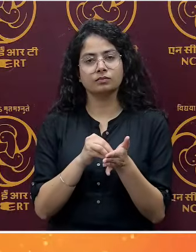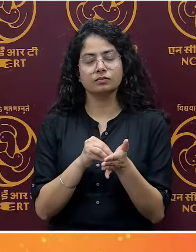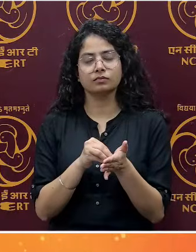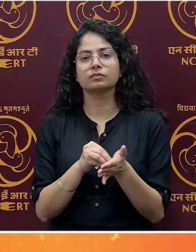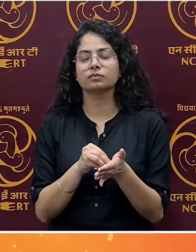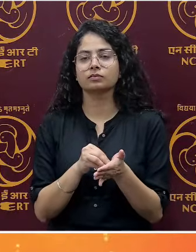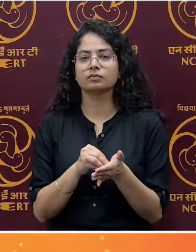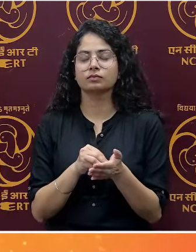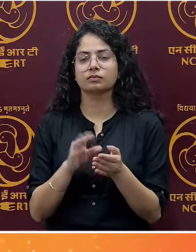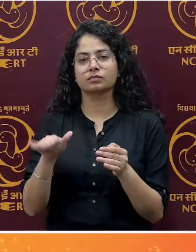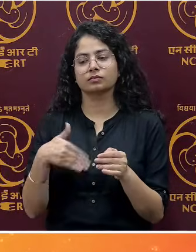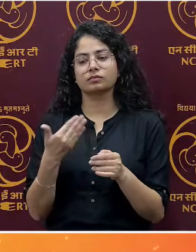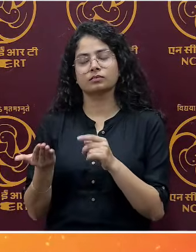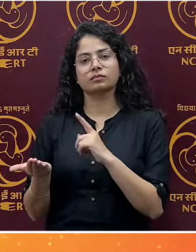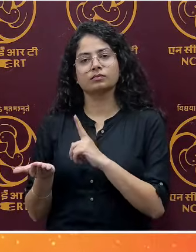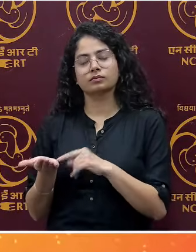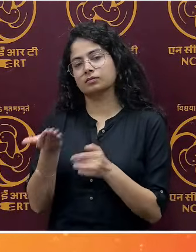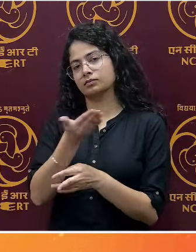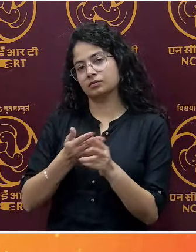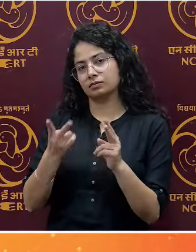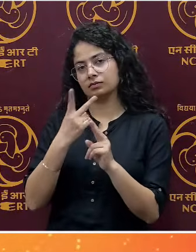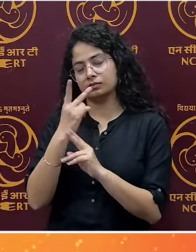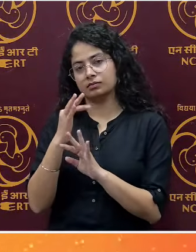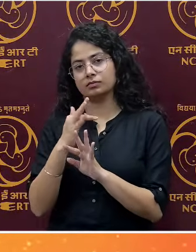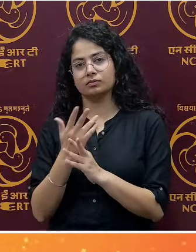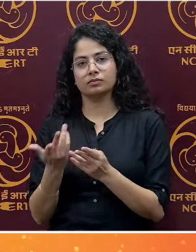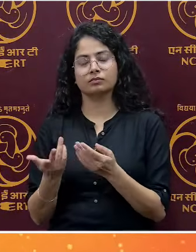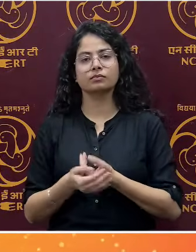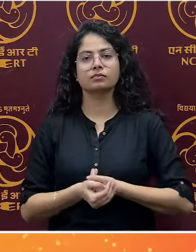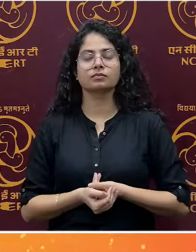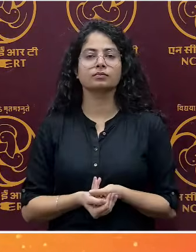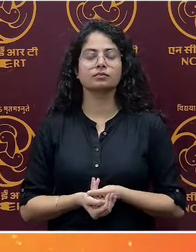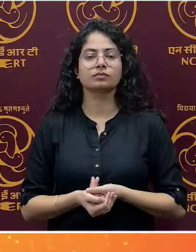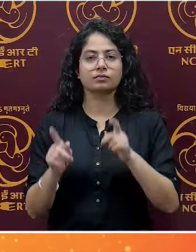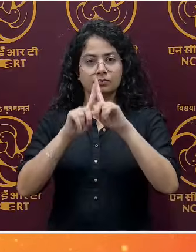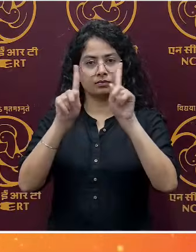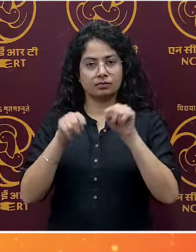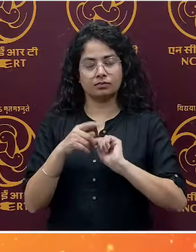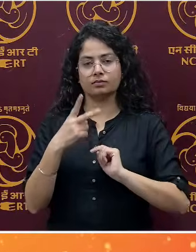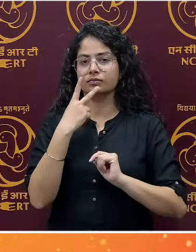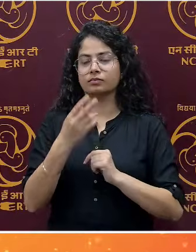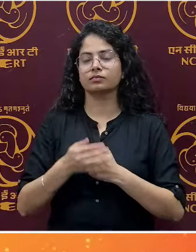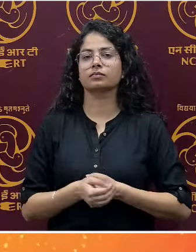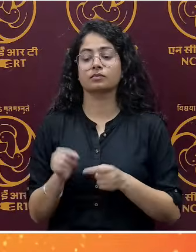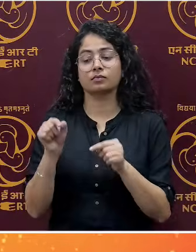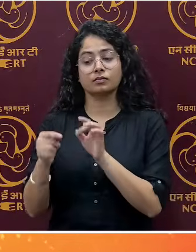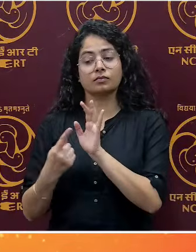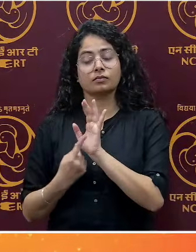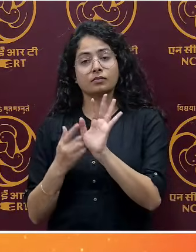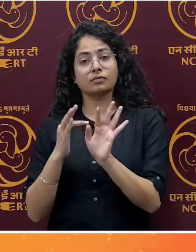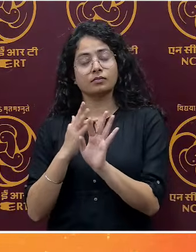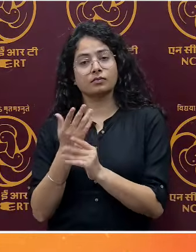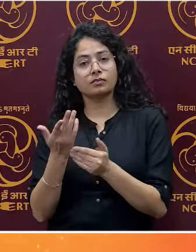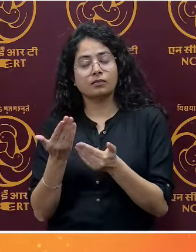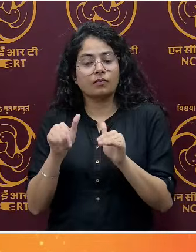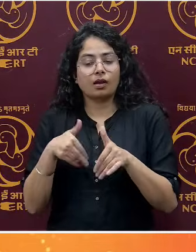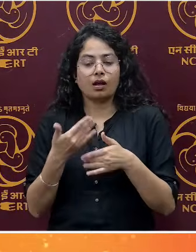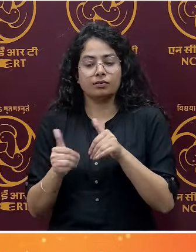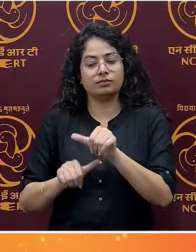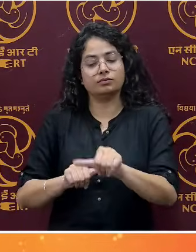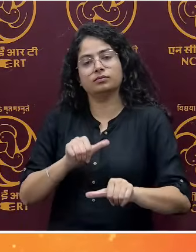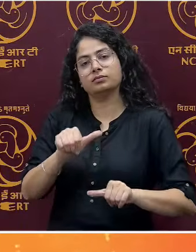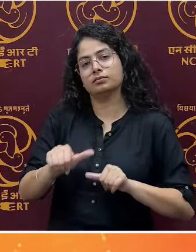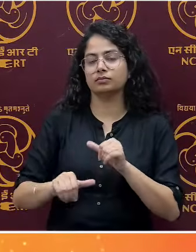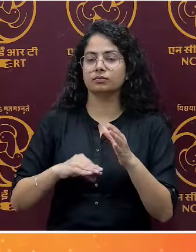then in the right side, we have this state transition diagram, which is going to show that how step by step